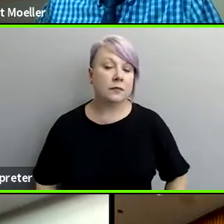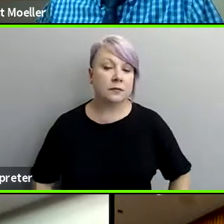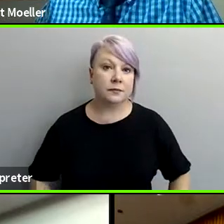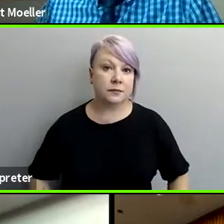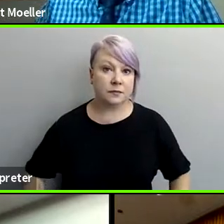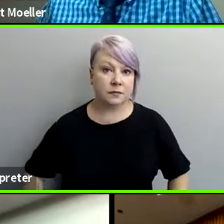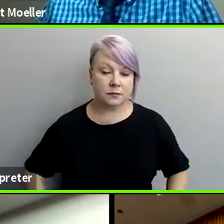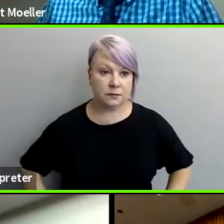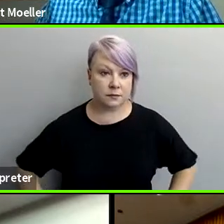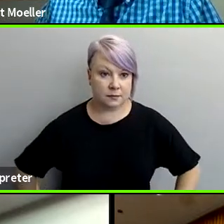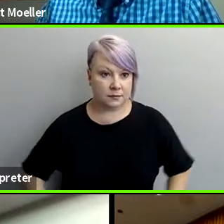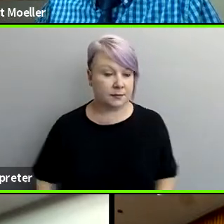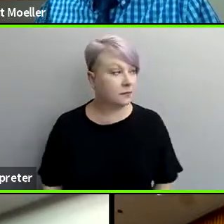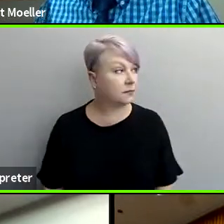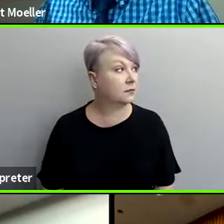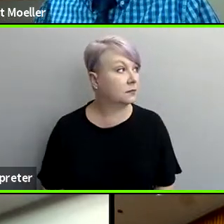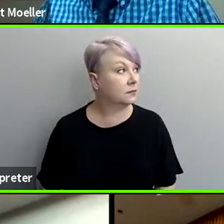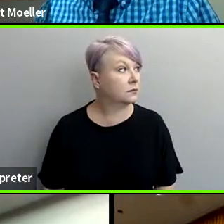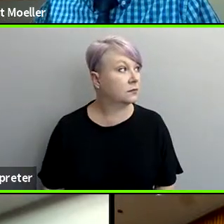All right.